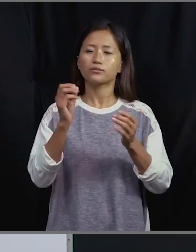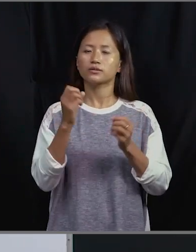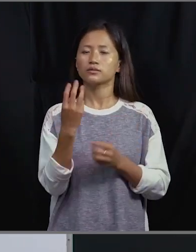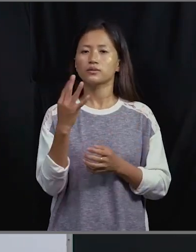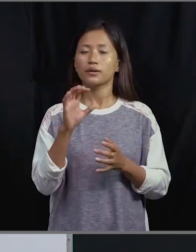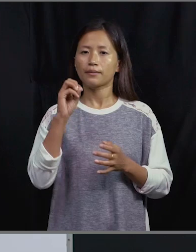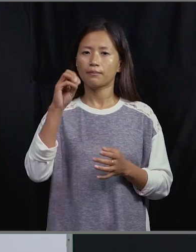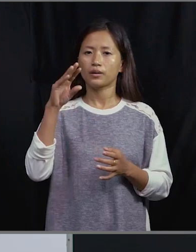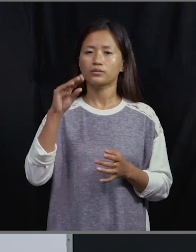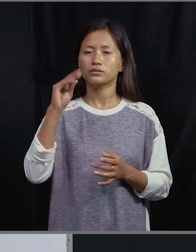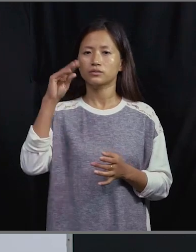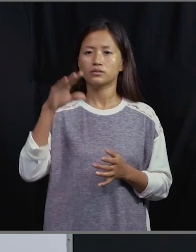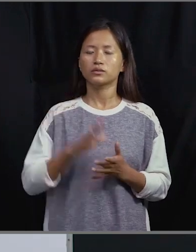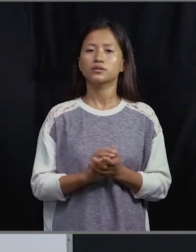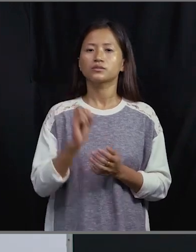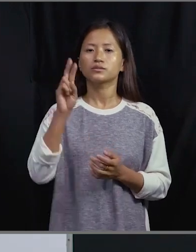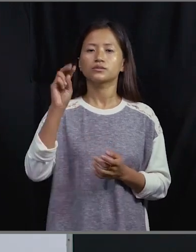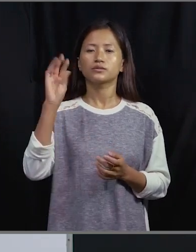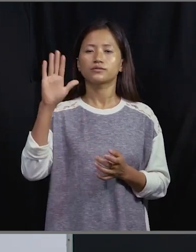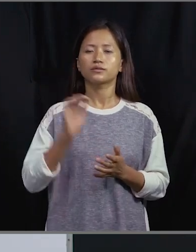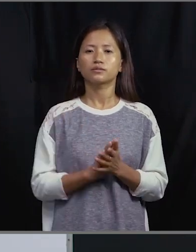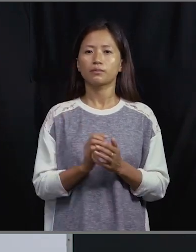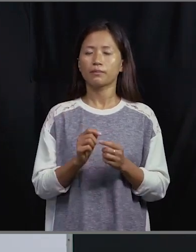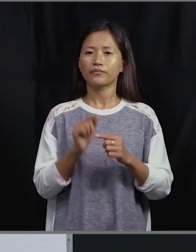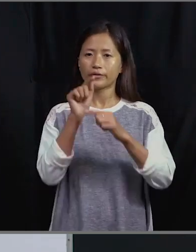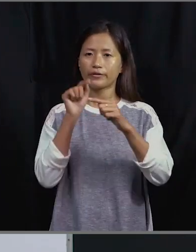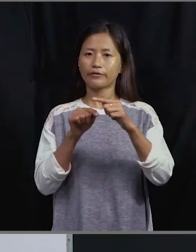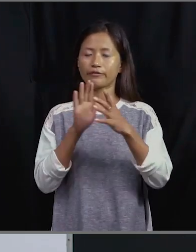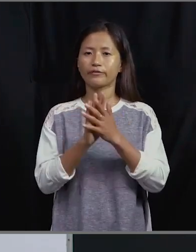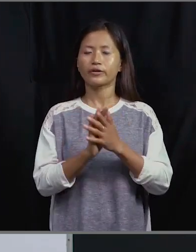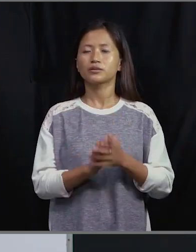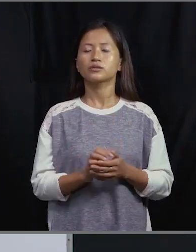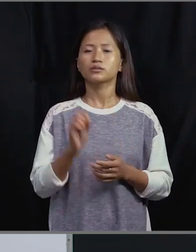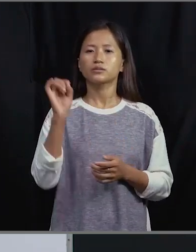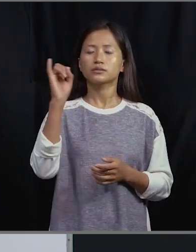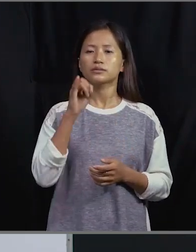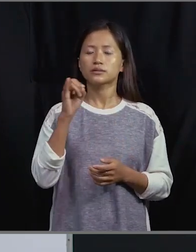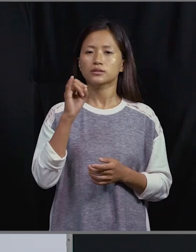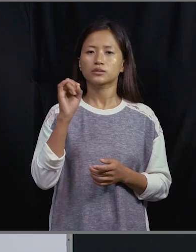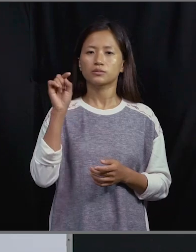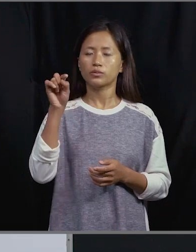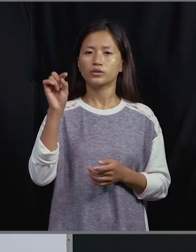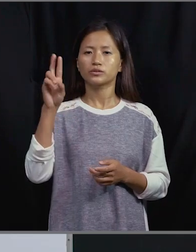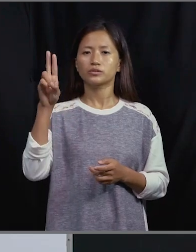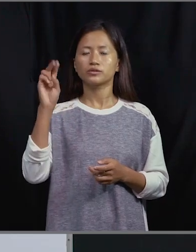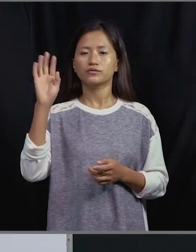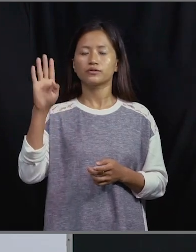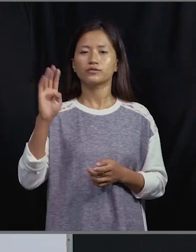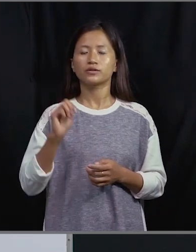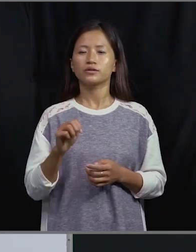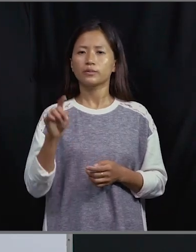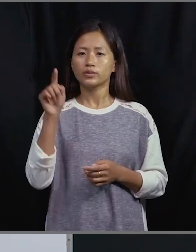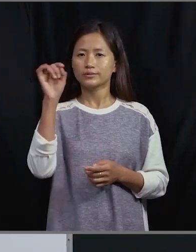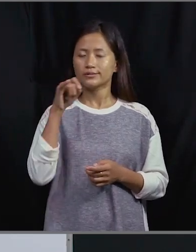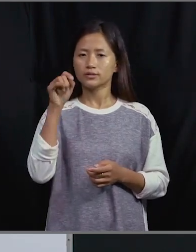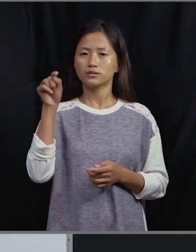smaller one is 6.25. So we divide both of these by 6.25. If we divide this 6.25 by